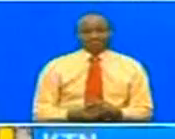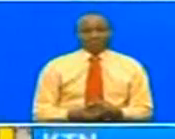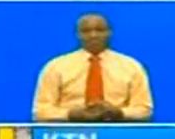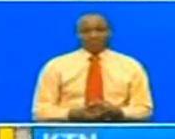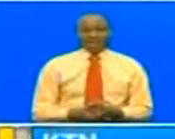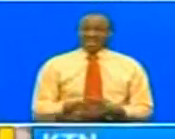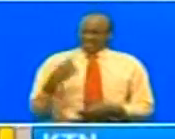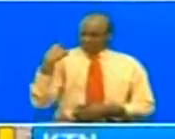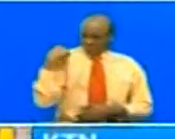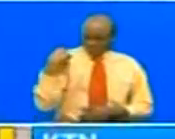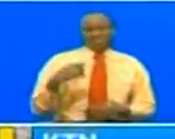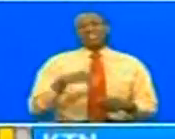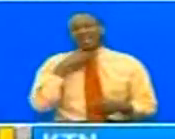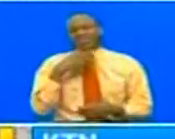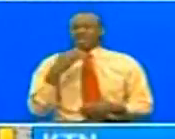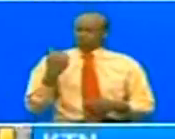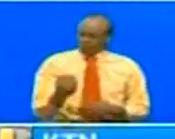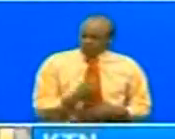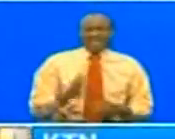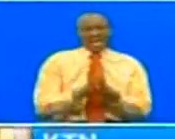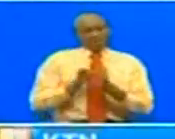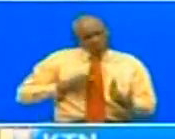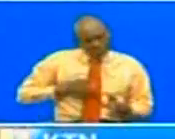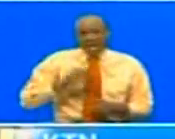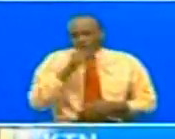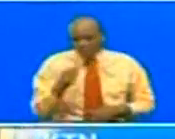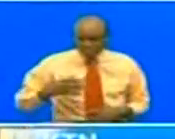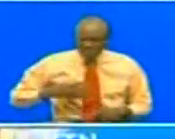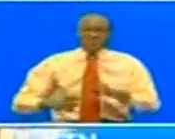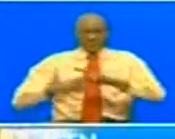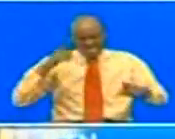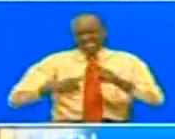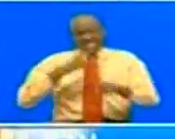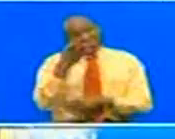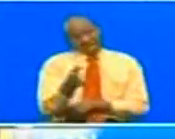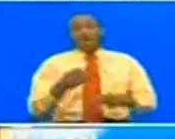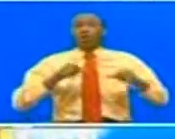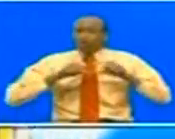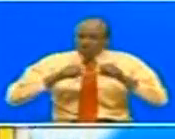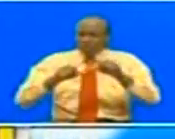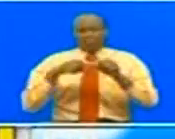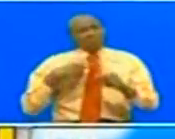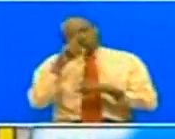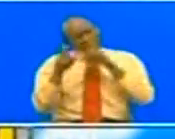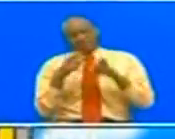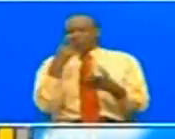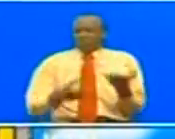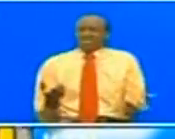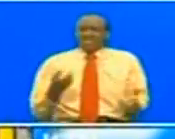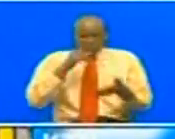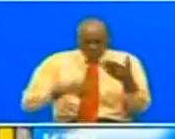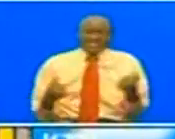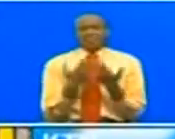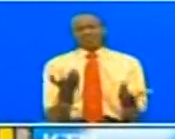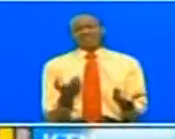The latest killings, where young children, women and elderly men were brutally killed, continue to raise questions as to just what it